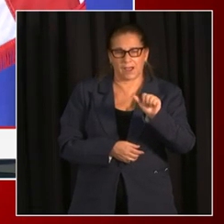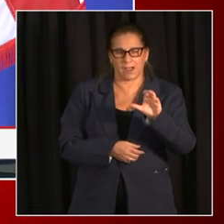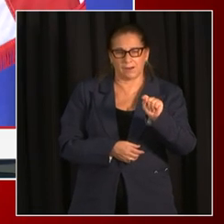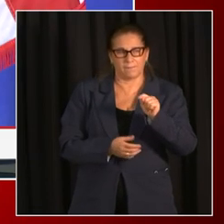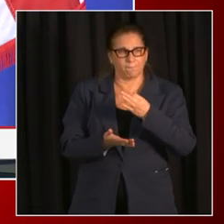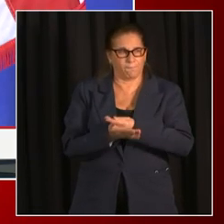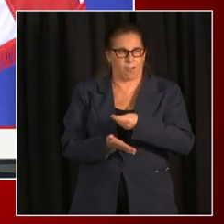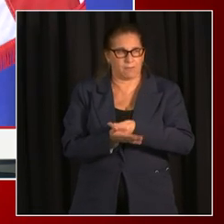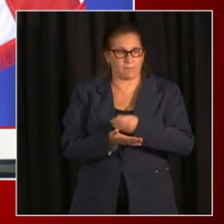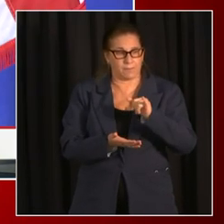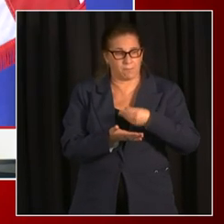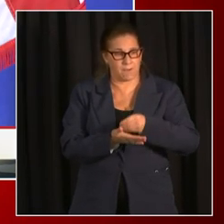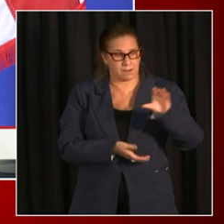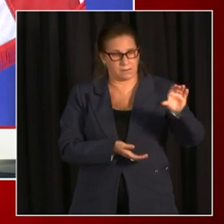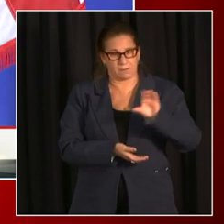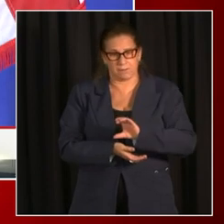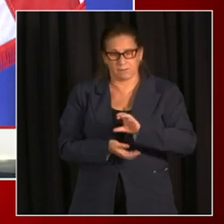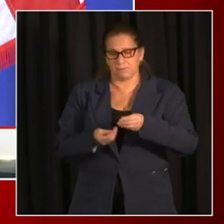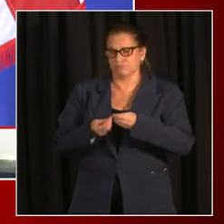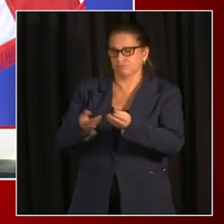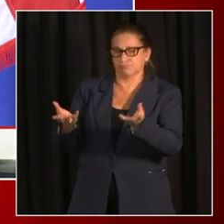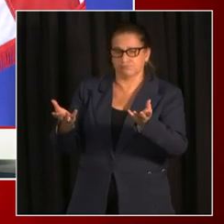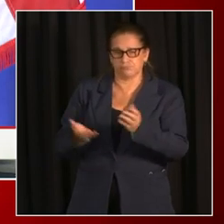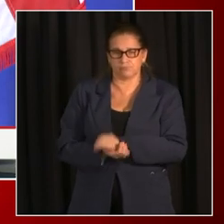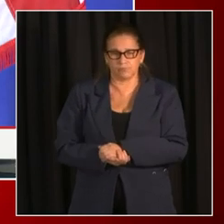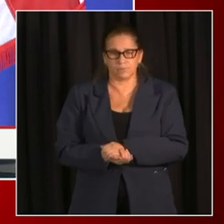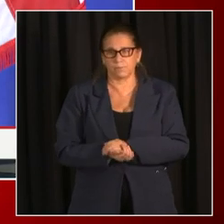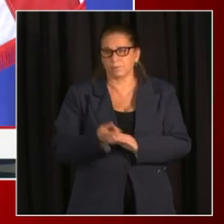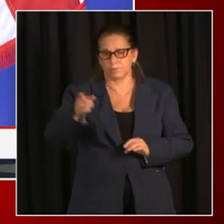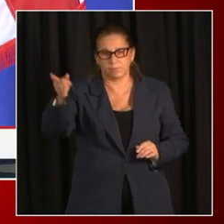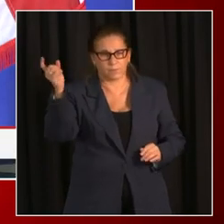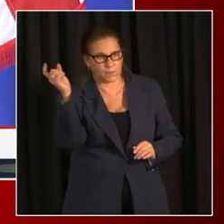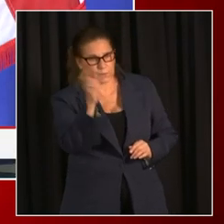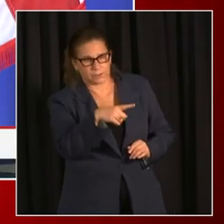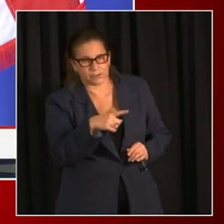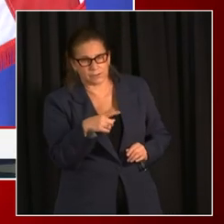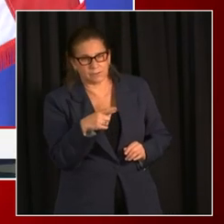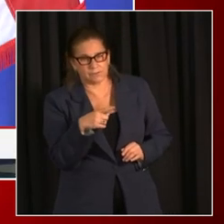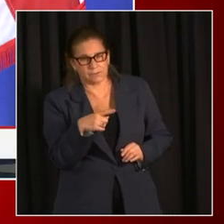did Rashad Young start negotiating his job with Howard University?